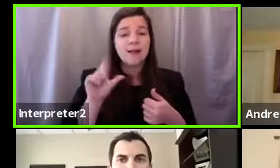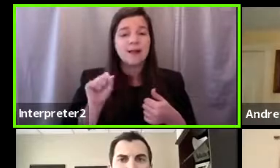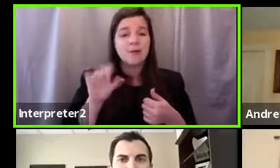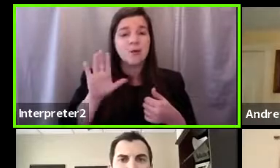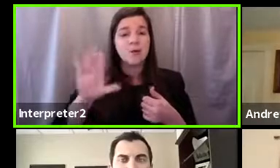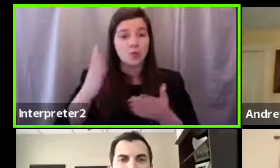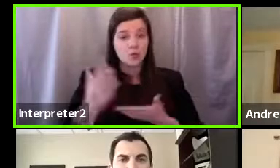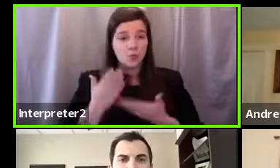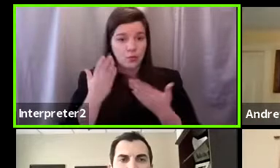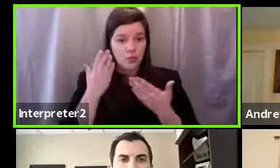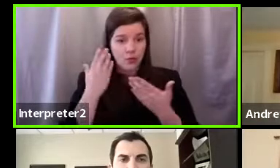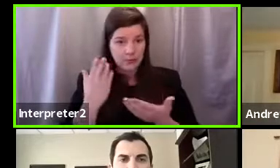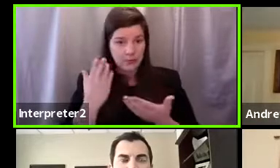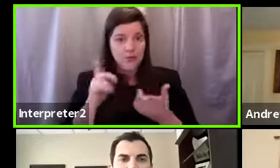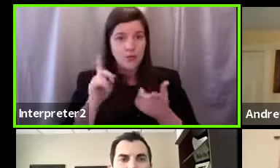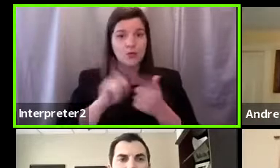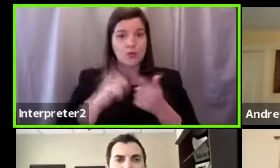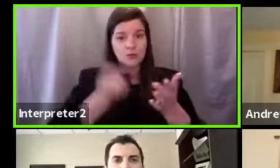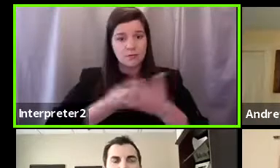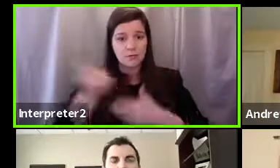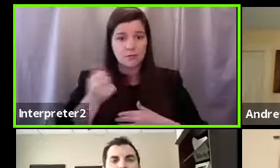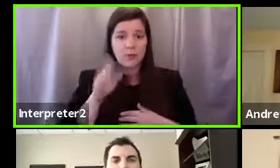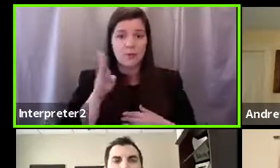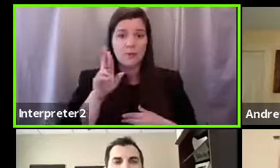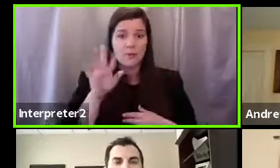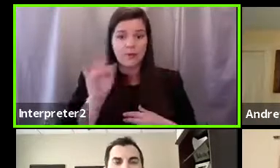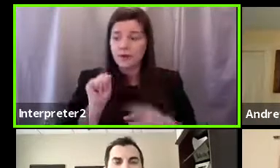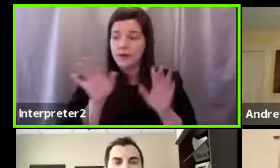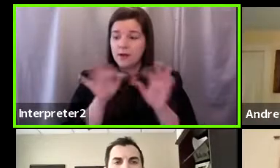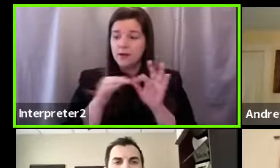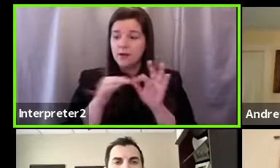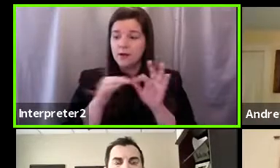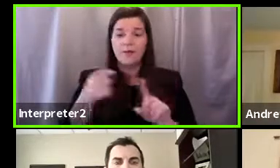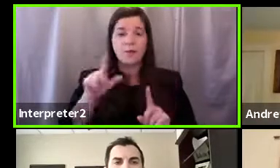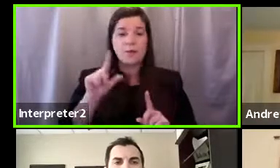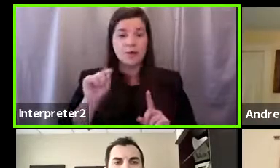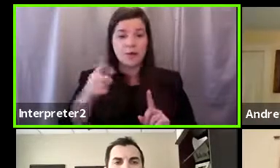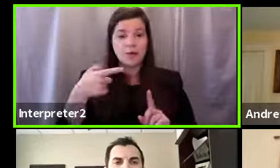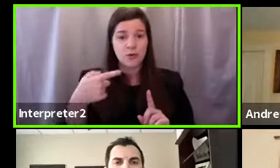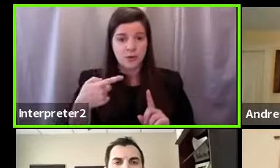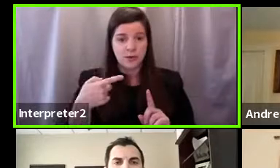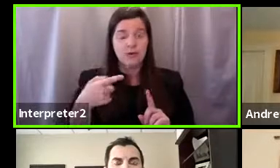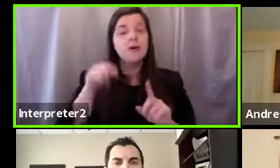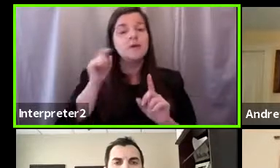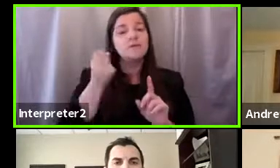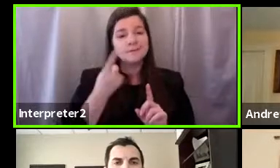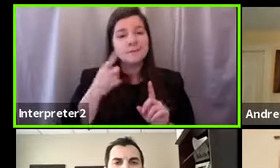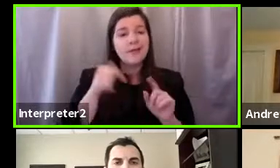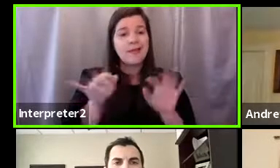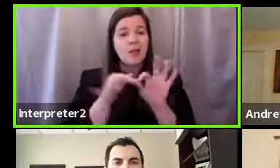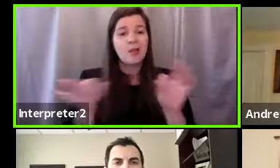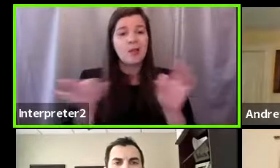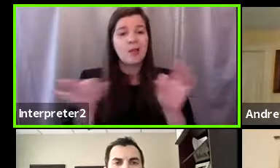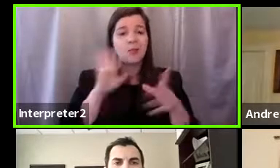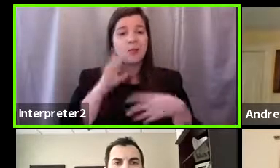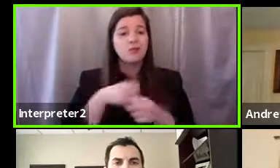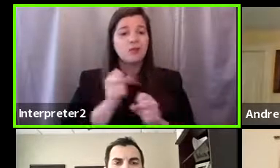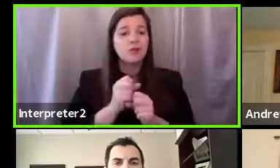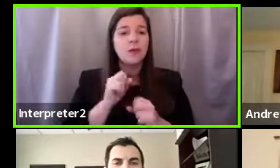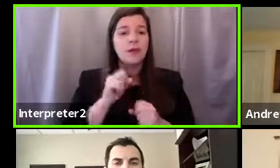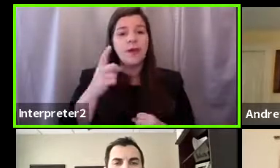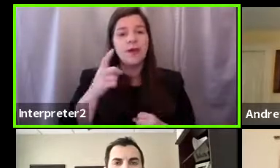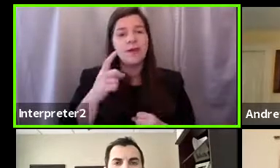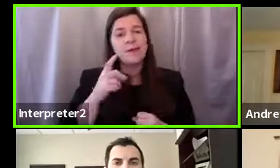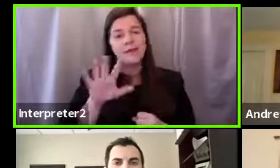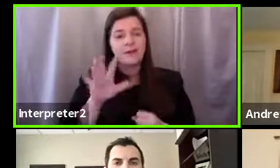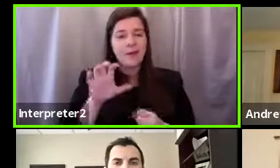to strike the BRFA language of 2021 that would generate $500,000 in general fund